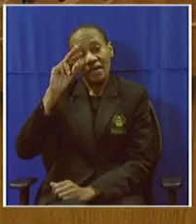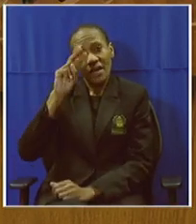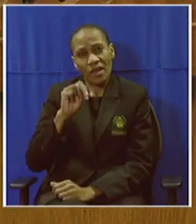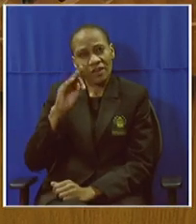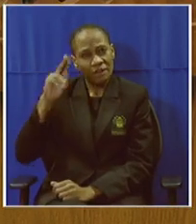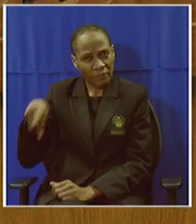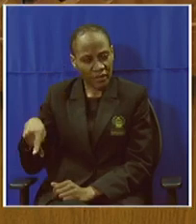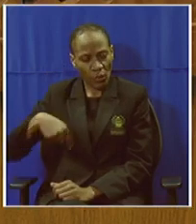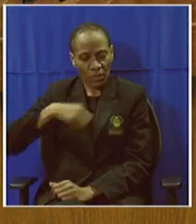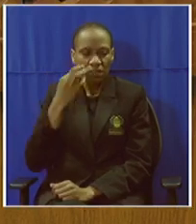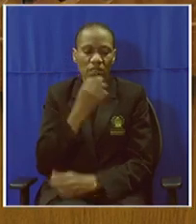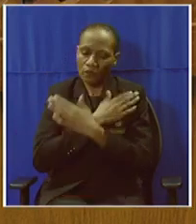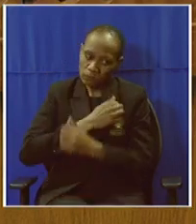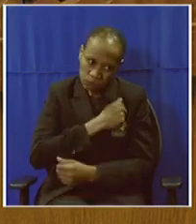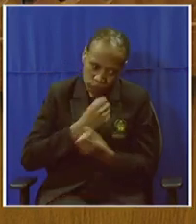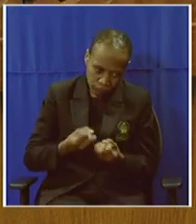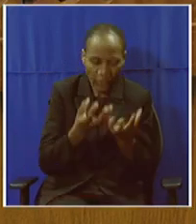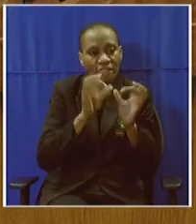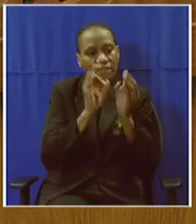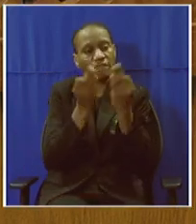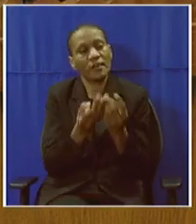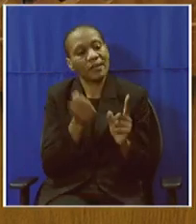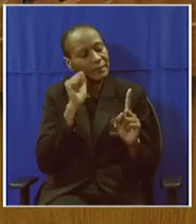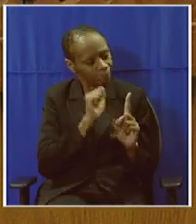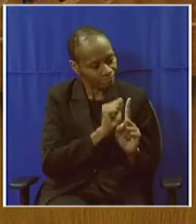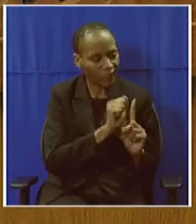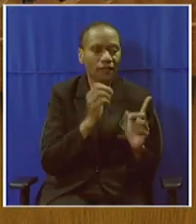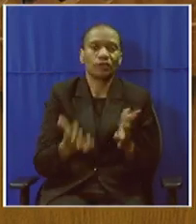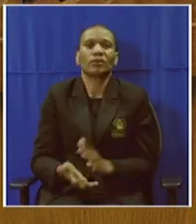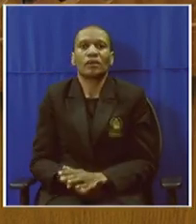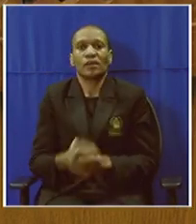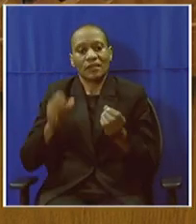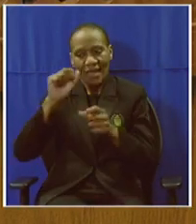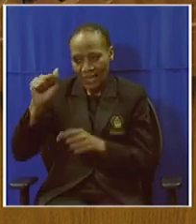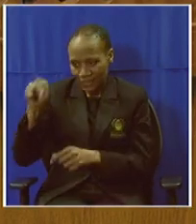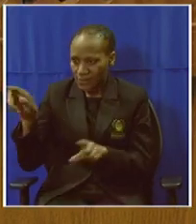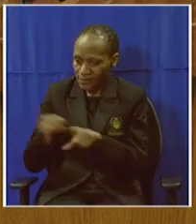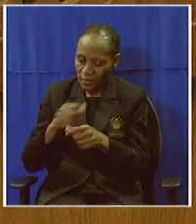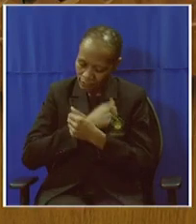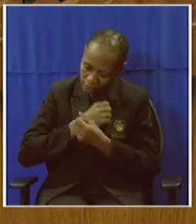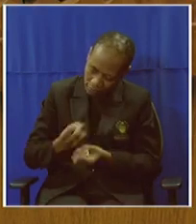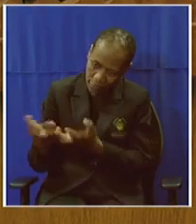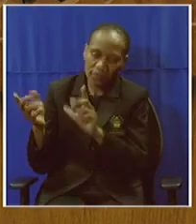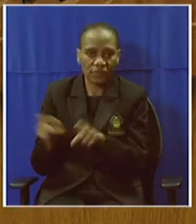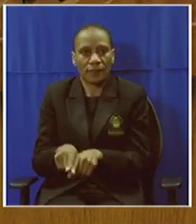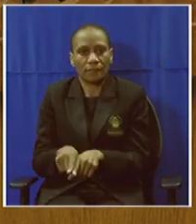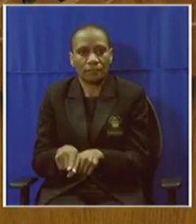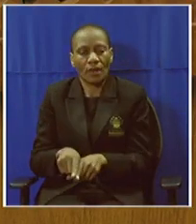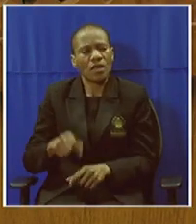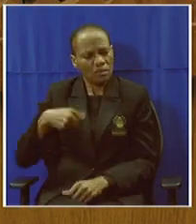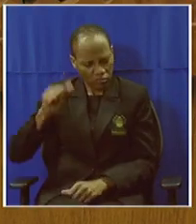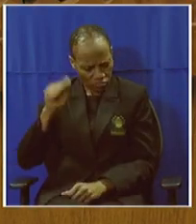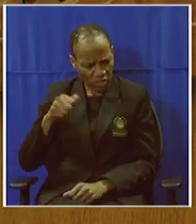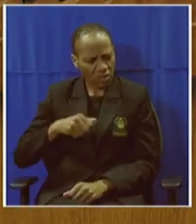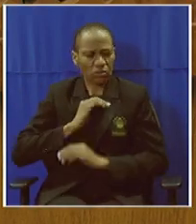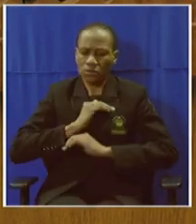our heartfelt condolences to the family of the Deputy Minister and the ANC. We are indeed saddened by